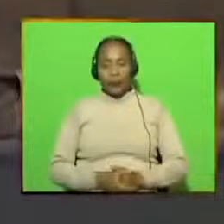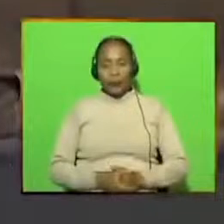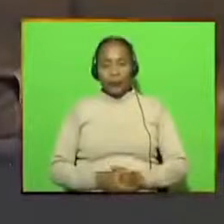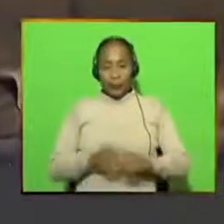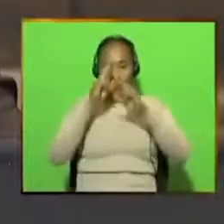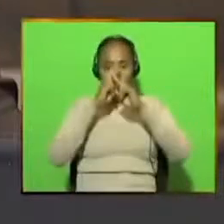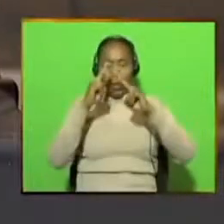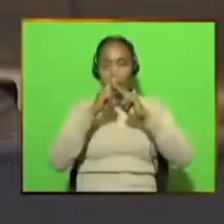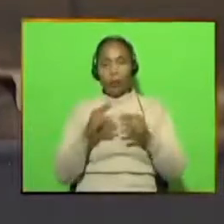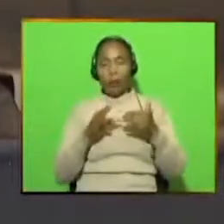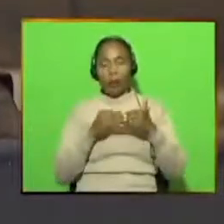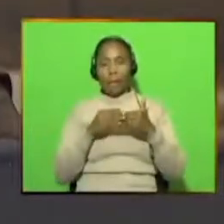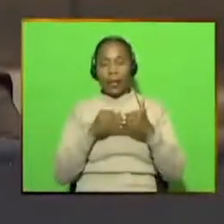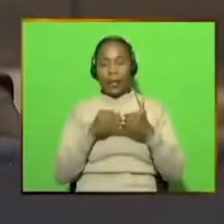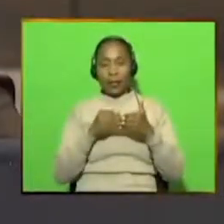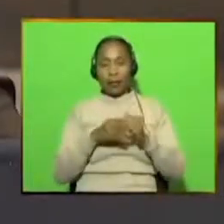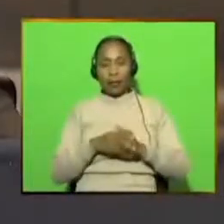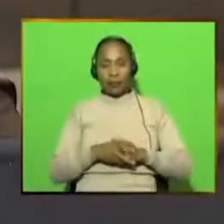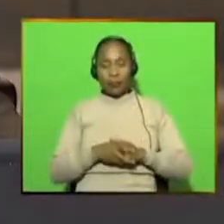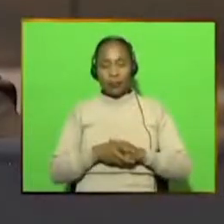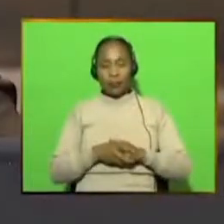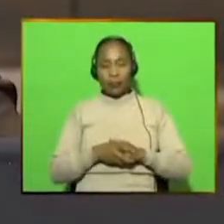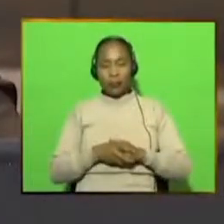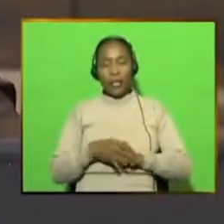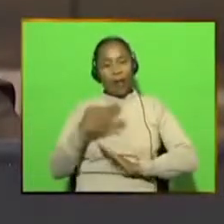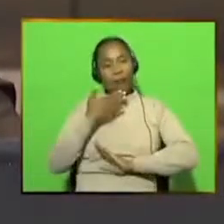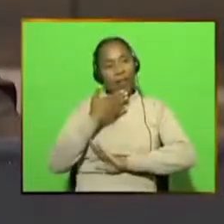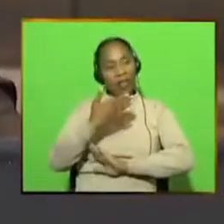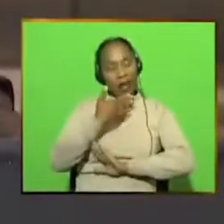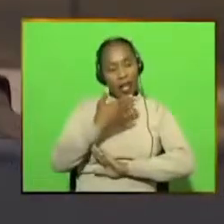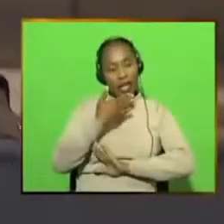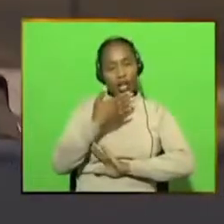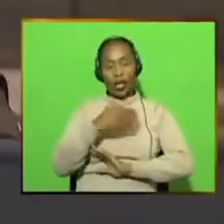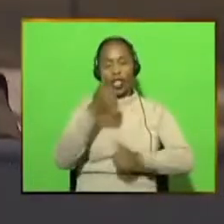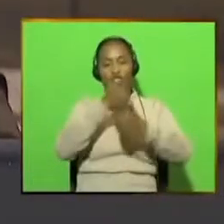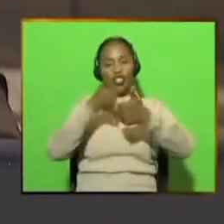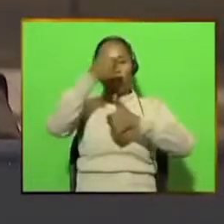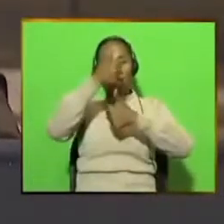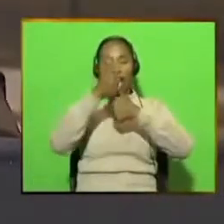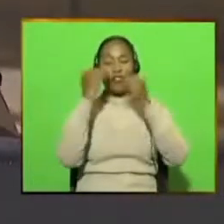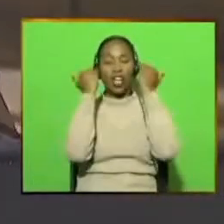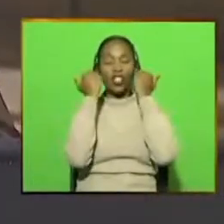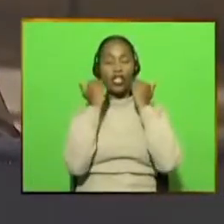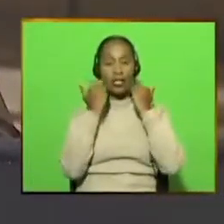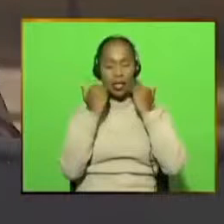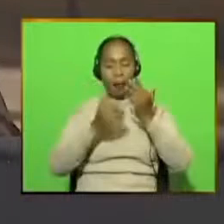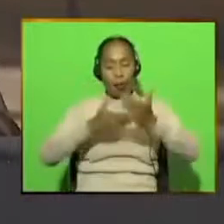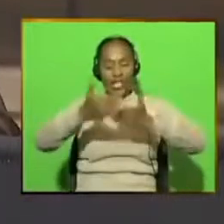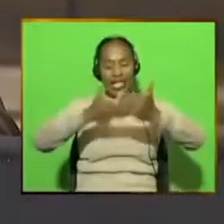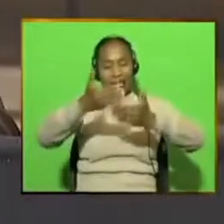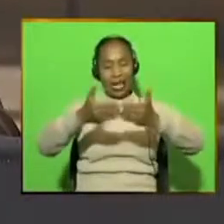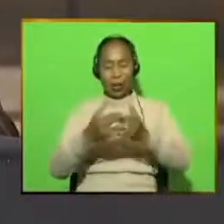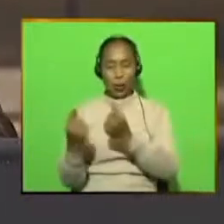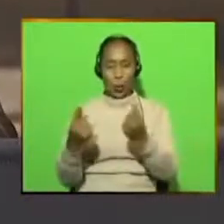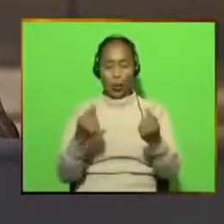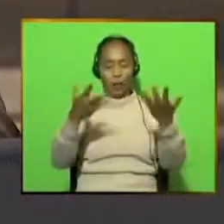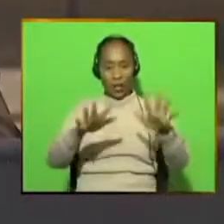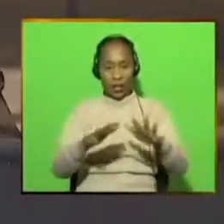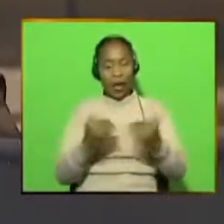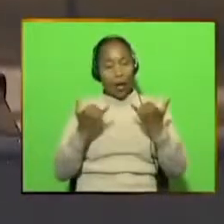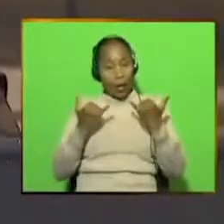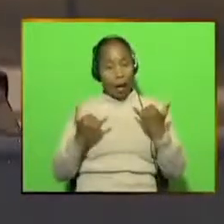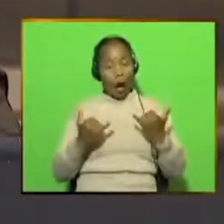Honorable members, I thank the Chief Justice for having conducted these proceedings. I will now